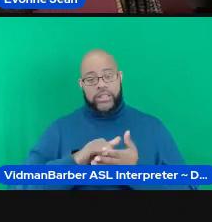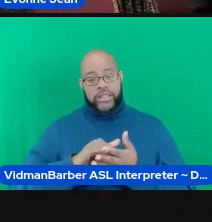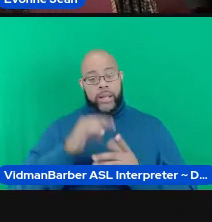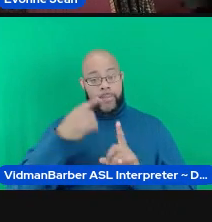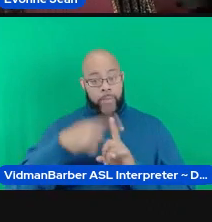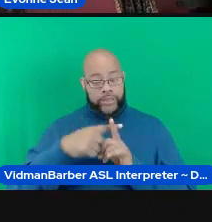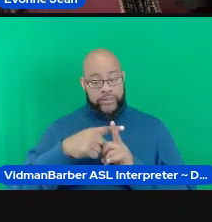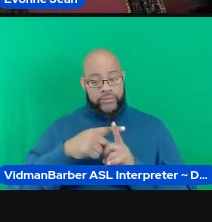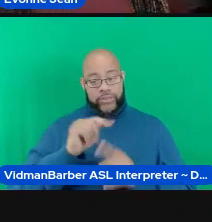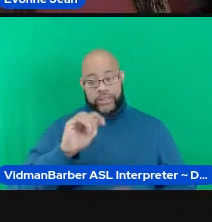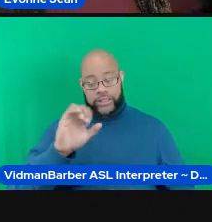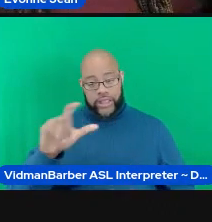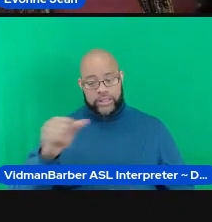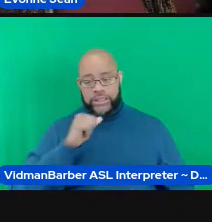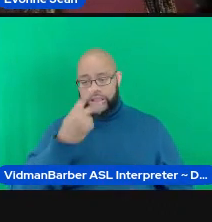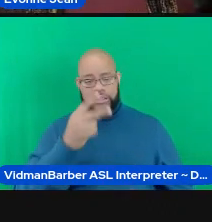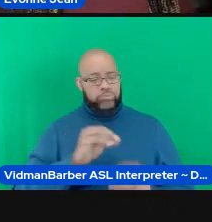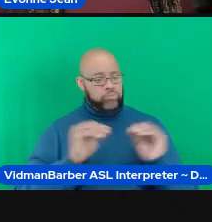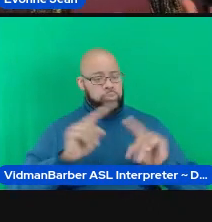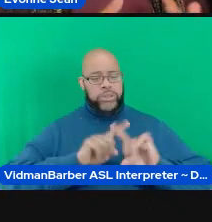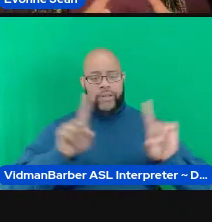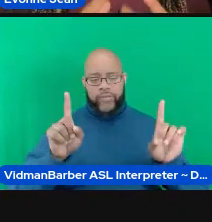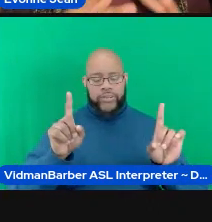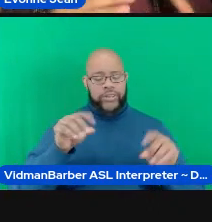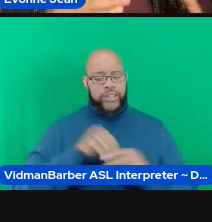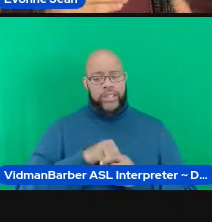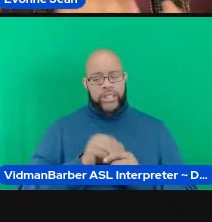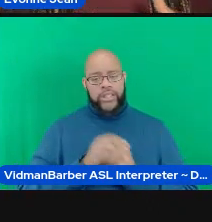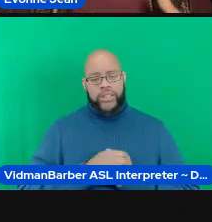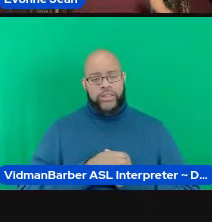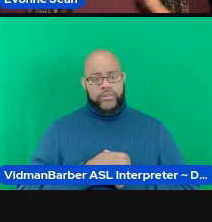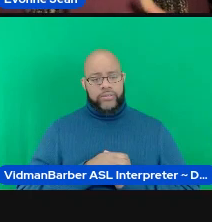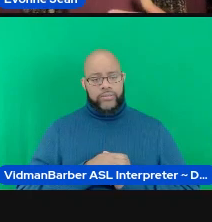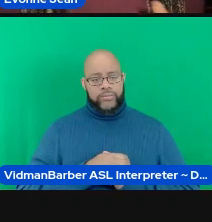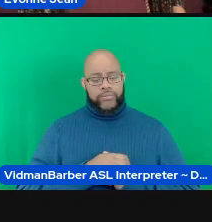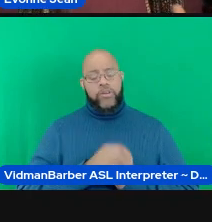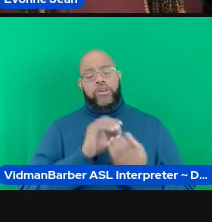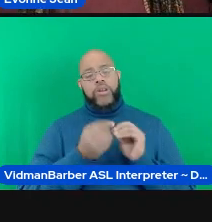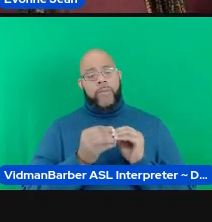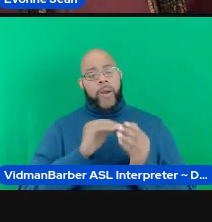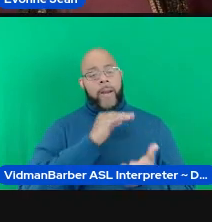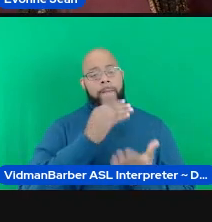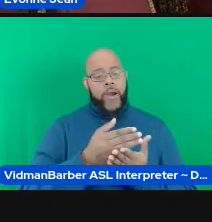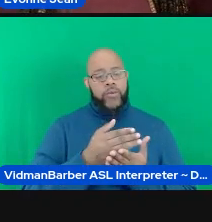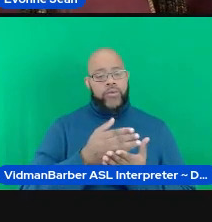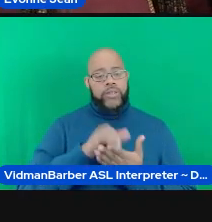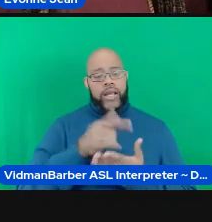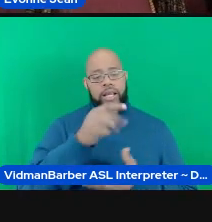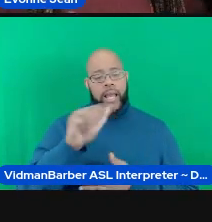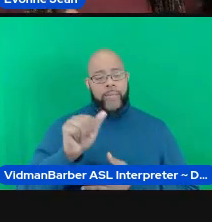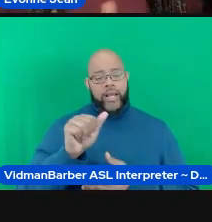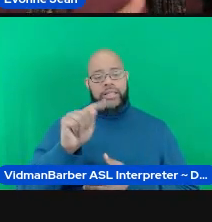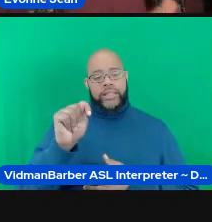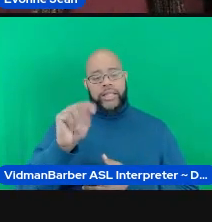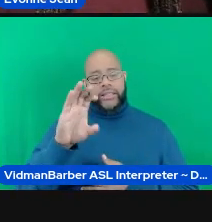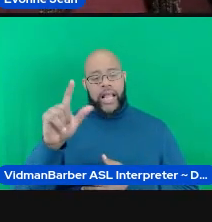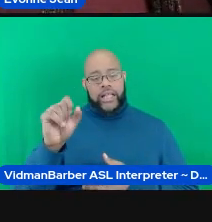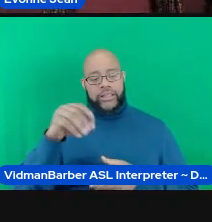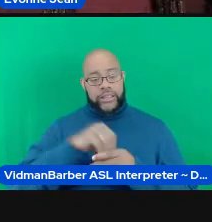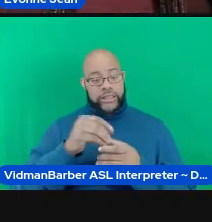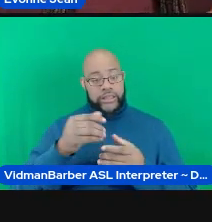T cells, we didn't see any differences in the number of gamma delta T cells in the skin. So could